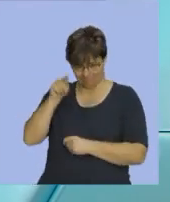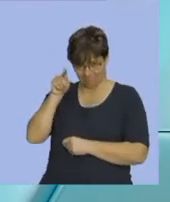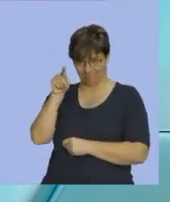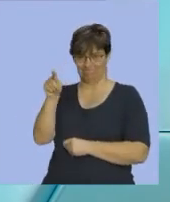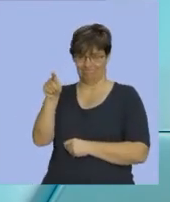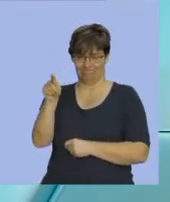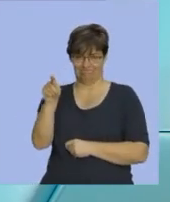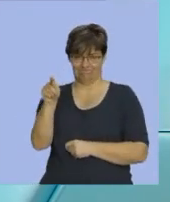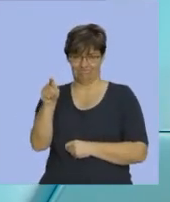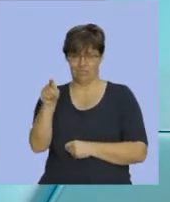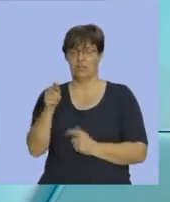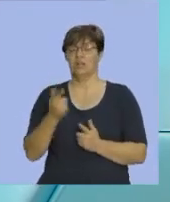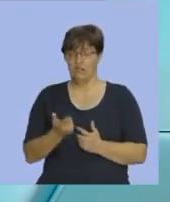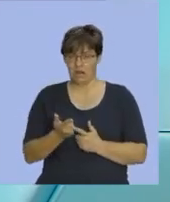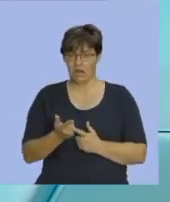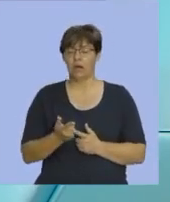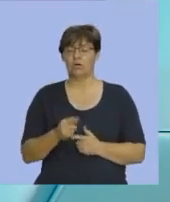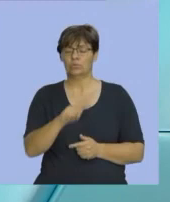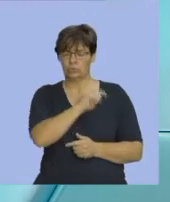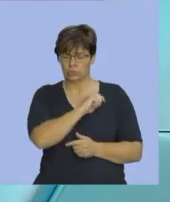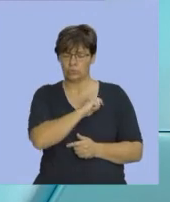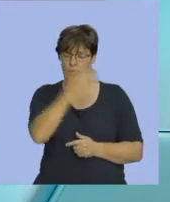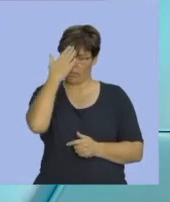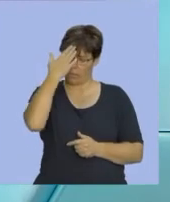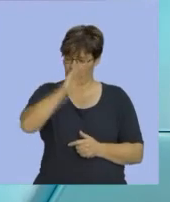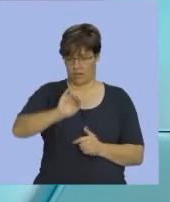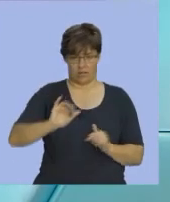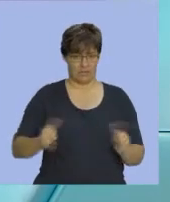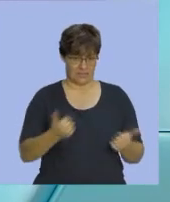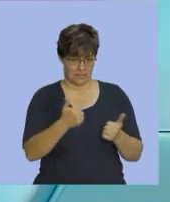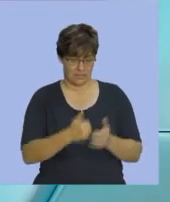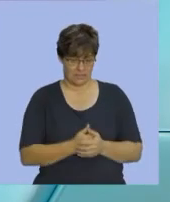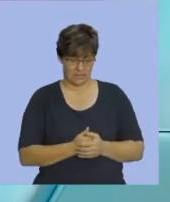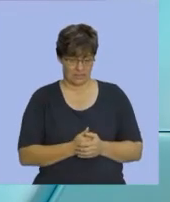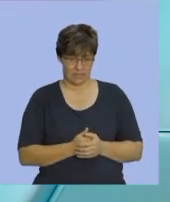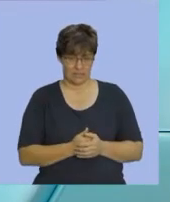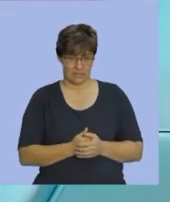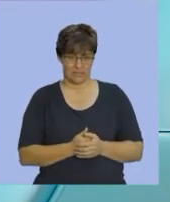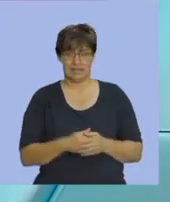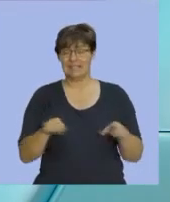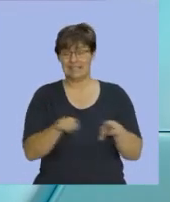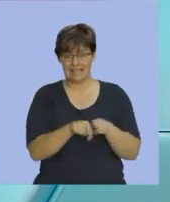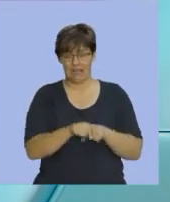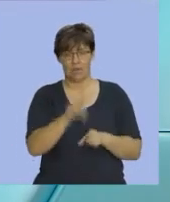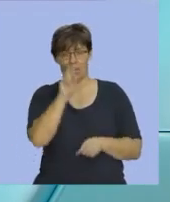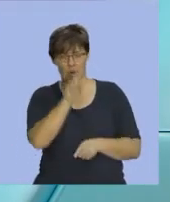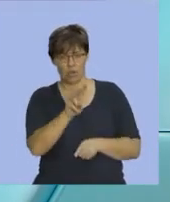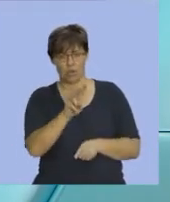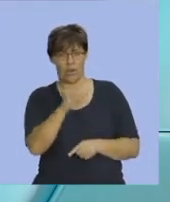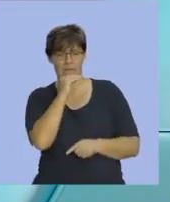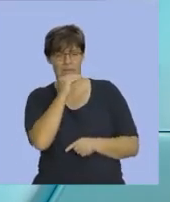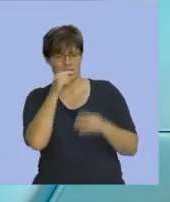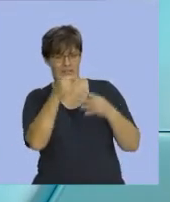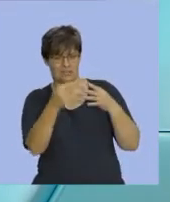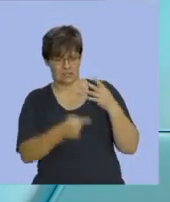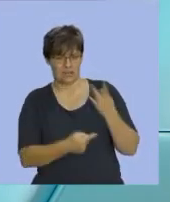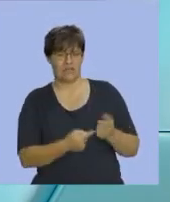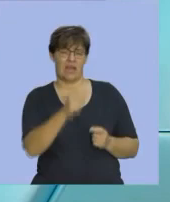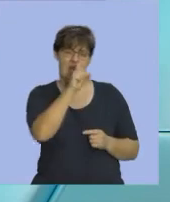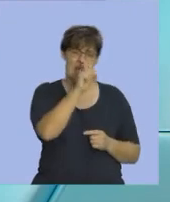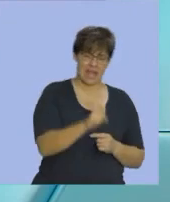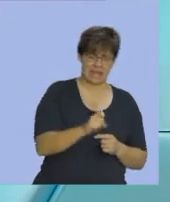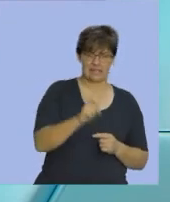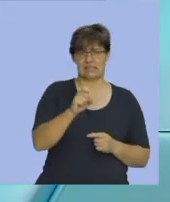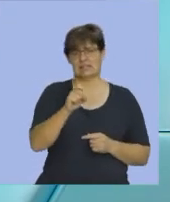to do, they involve the theorem of Pythagoras, which we really, really need to know and master. And we also looked at